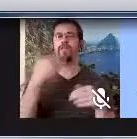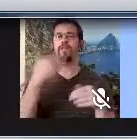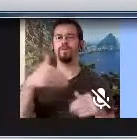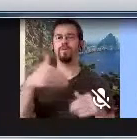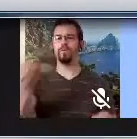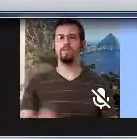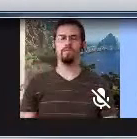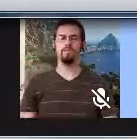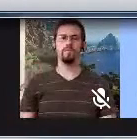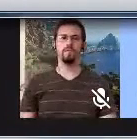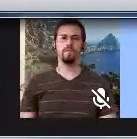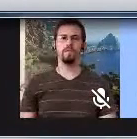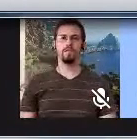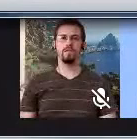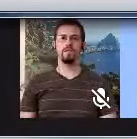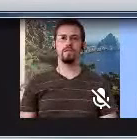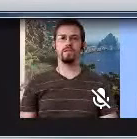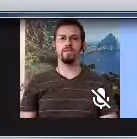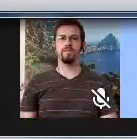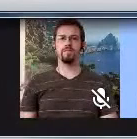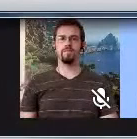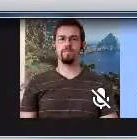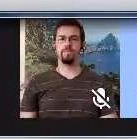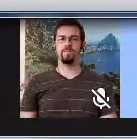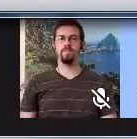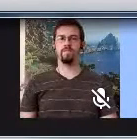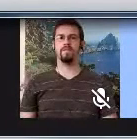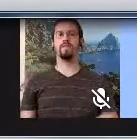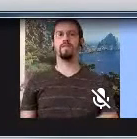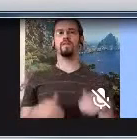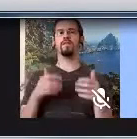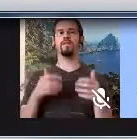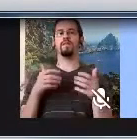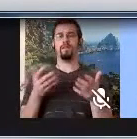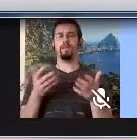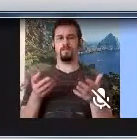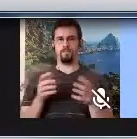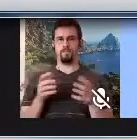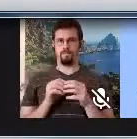So well, let's do it for a second.